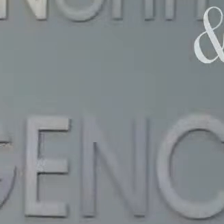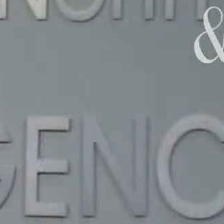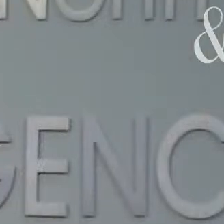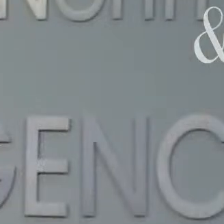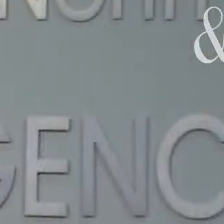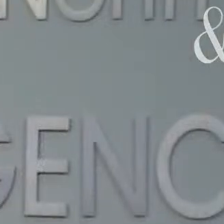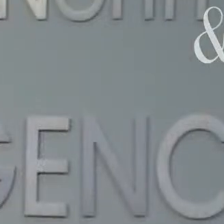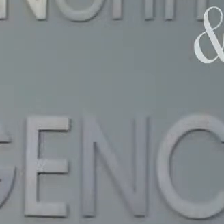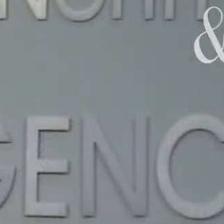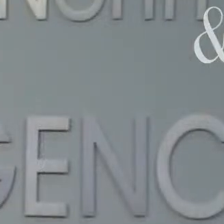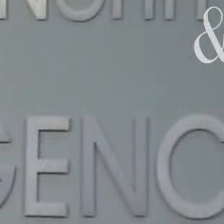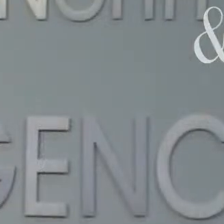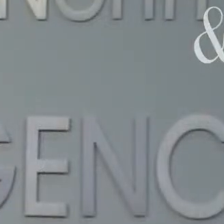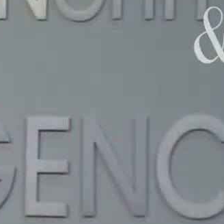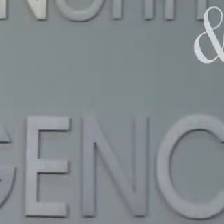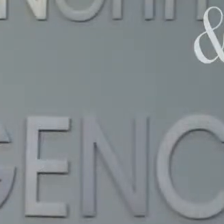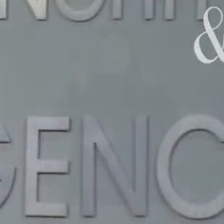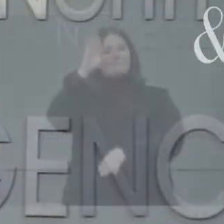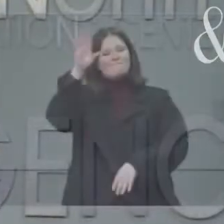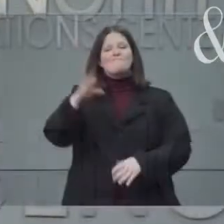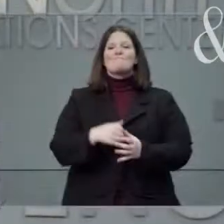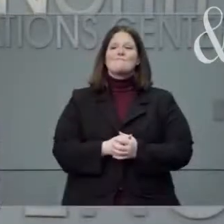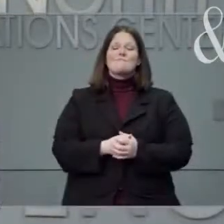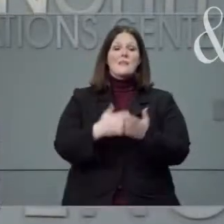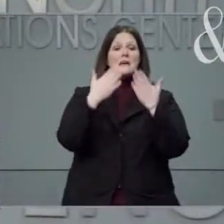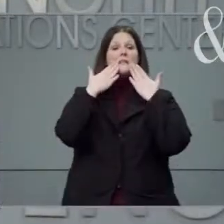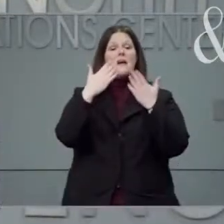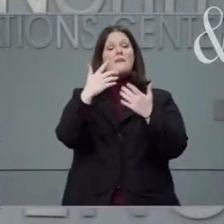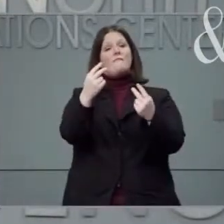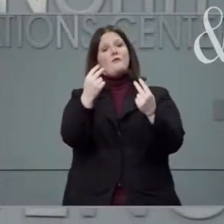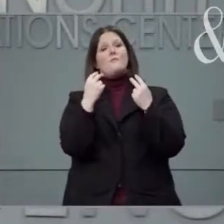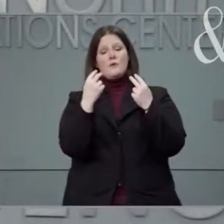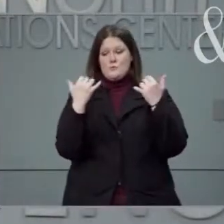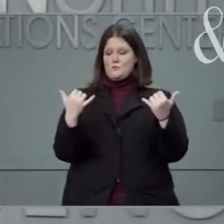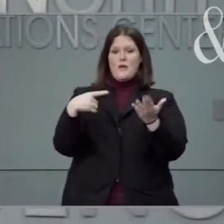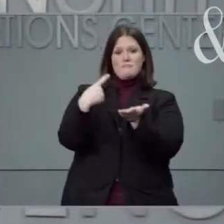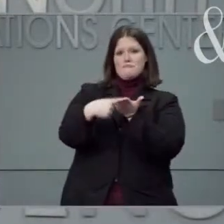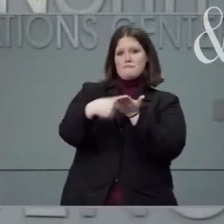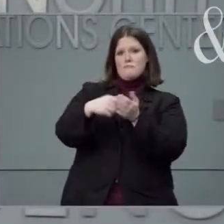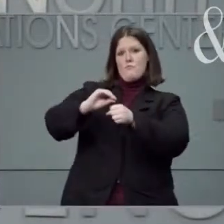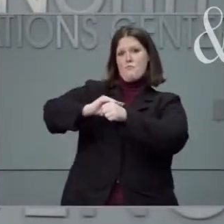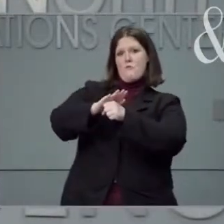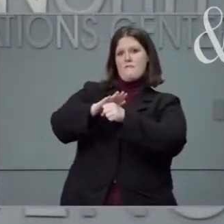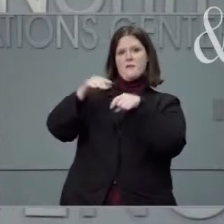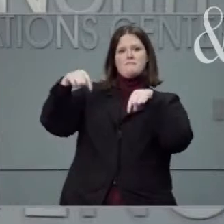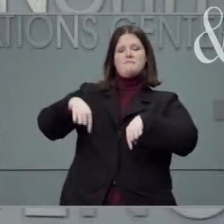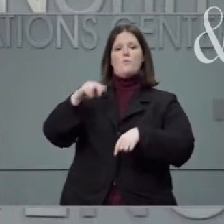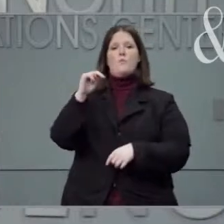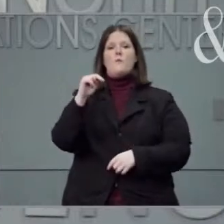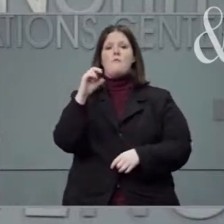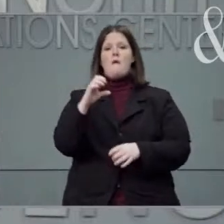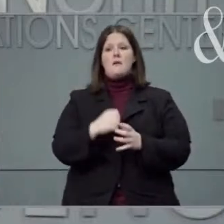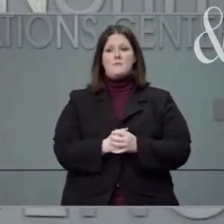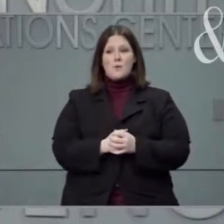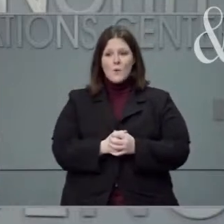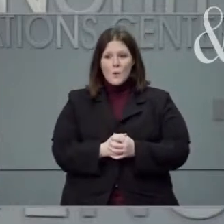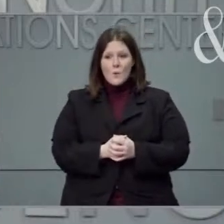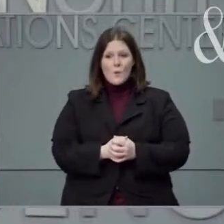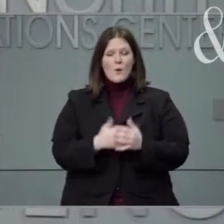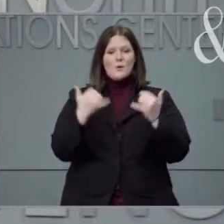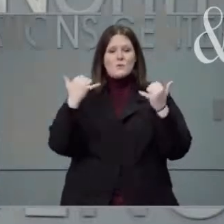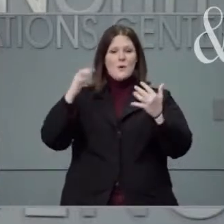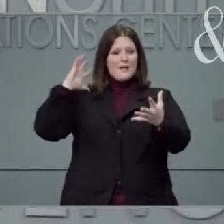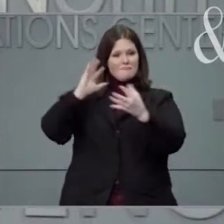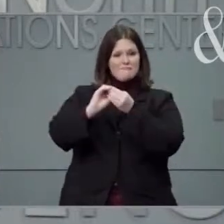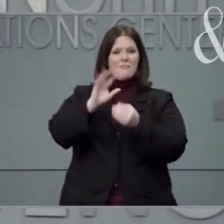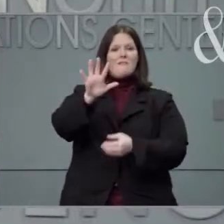So good afternoon, everyone, and thank you for joining today's update on COVID-19 in North Carolina. As of today, we've had